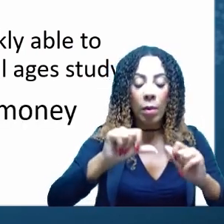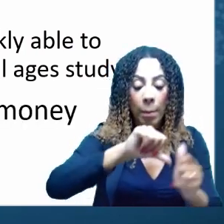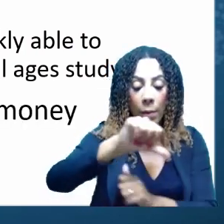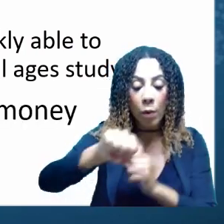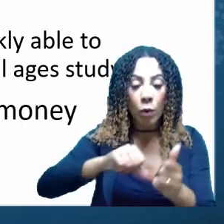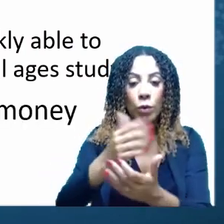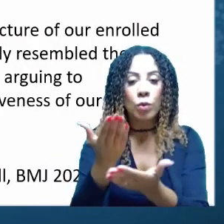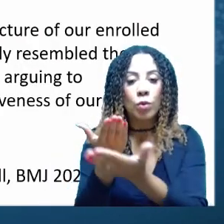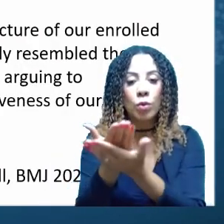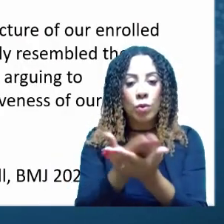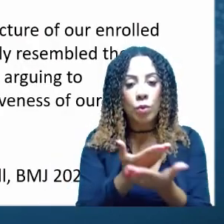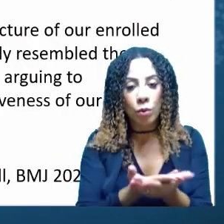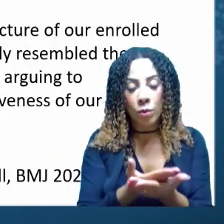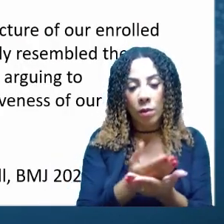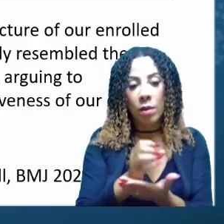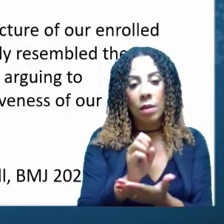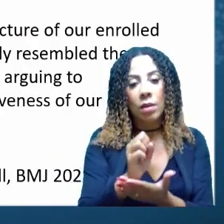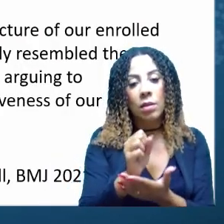so we did.